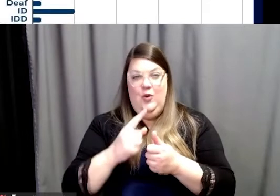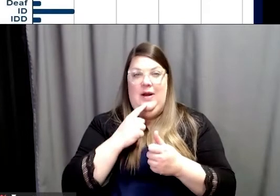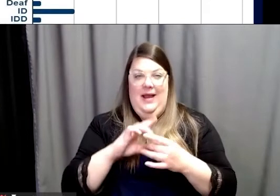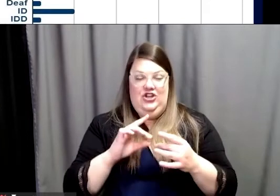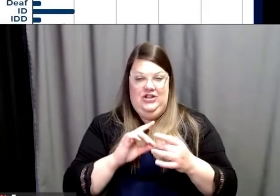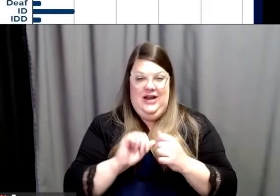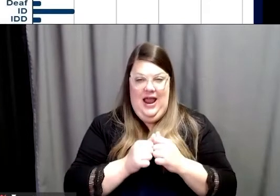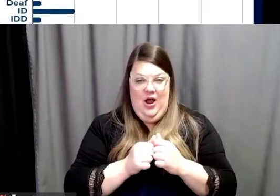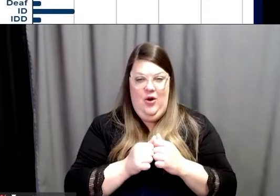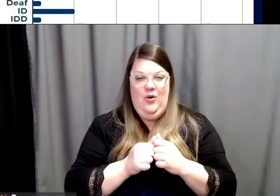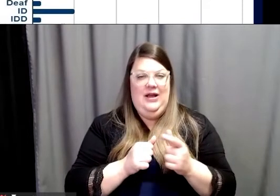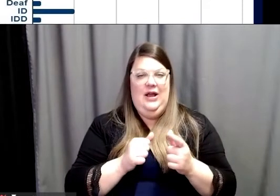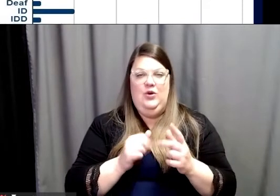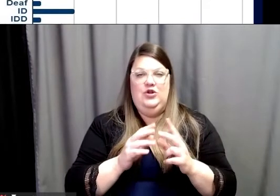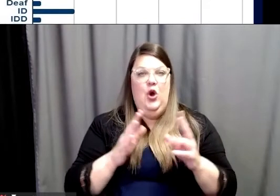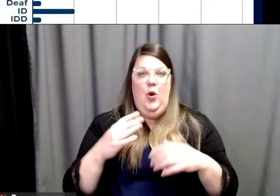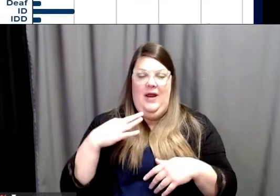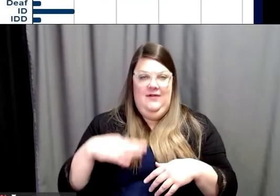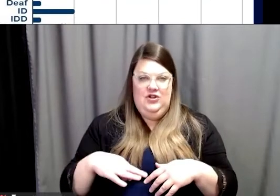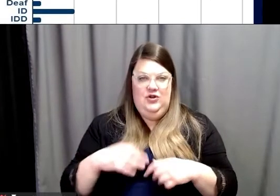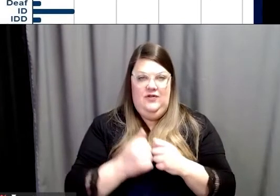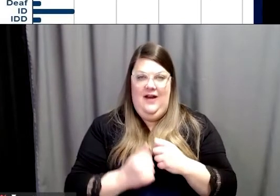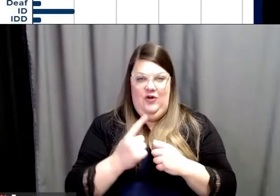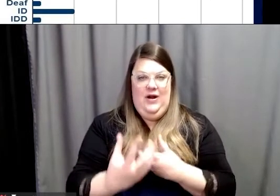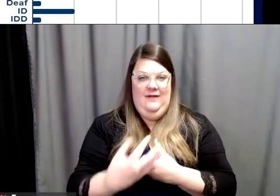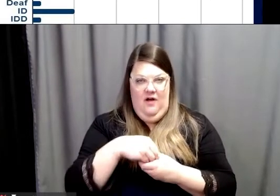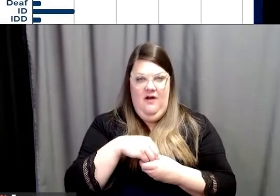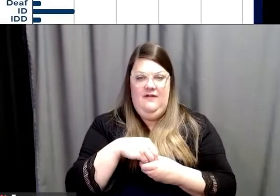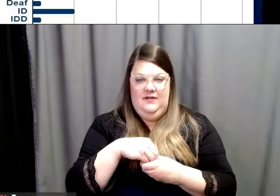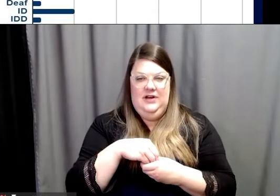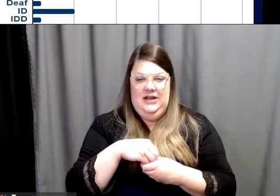how it was so beneficial for everyone involved. Every website